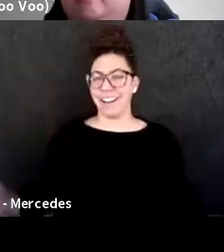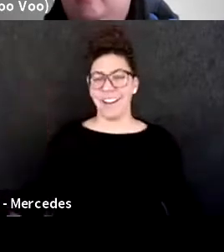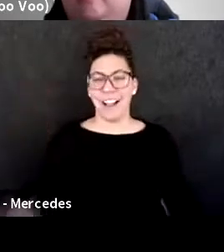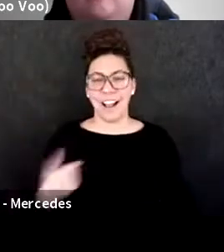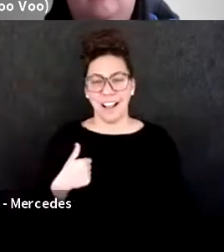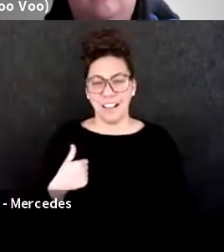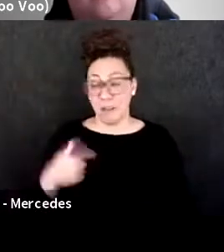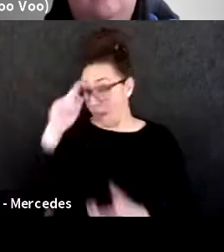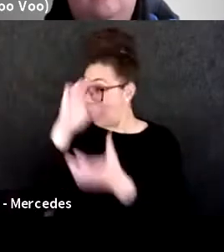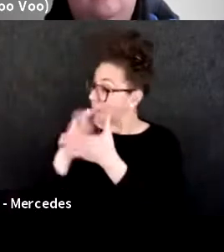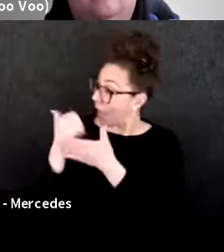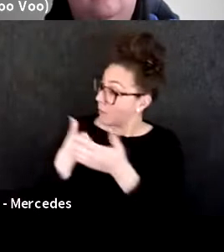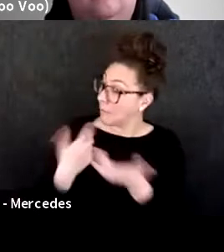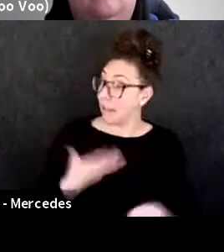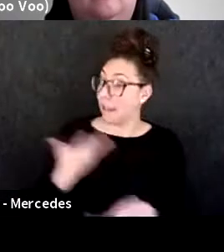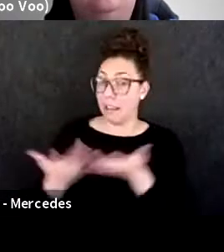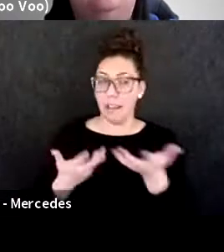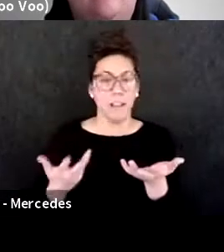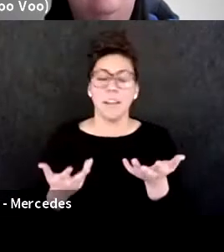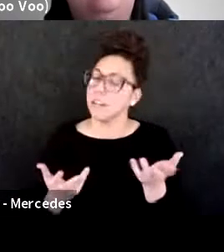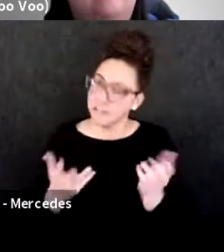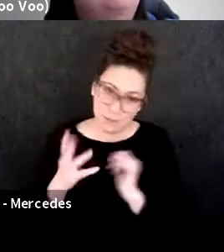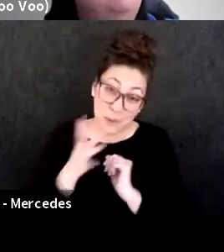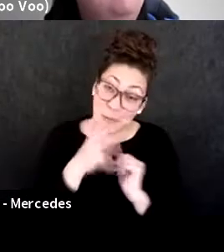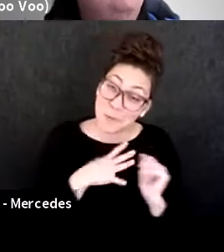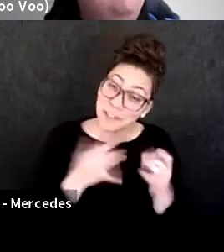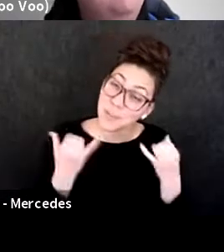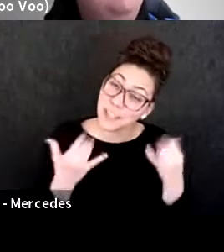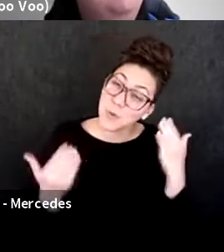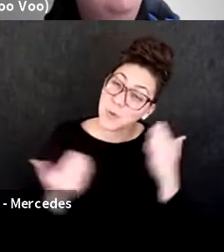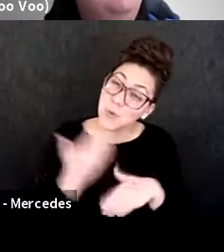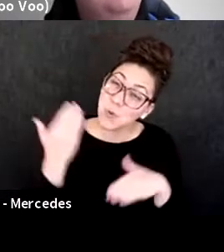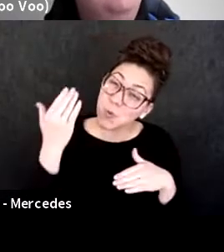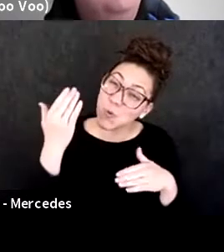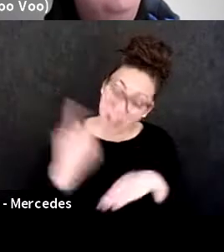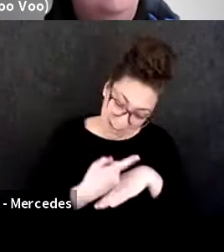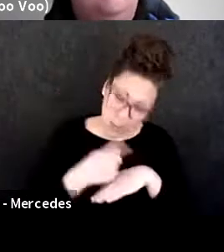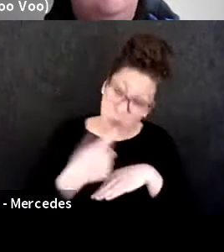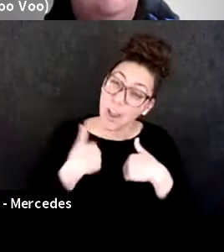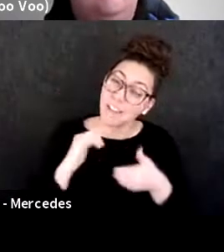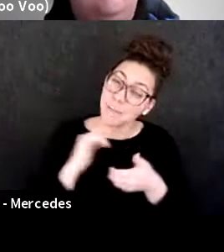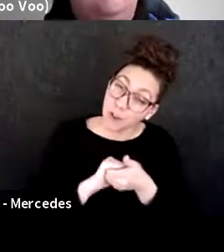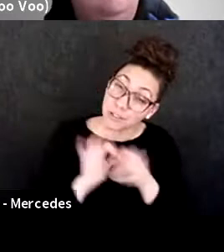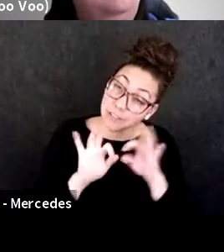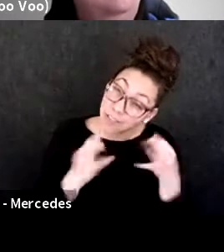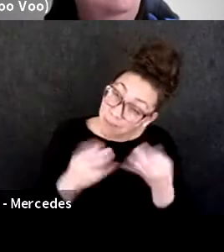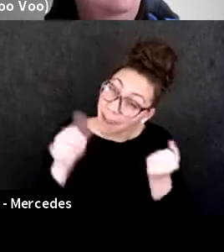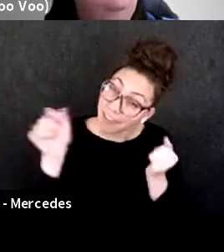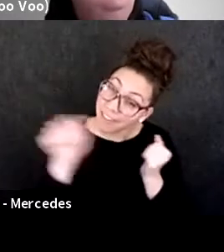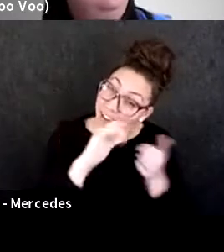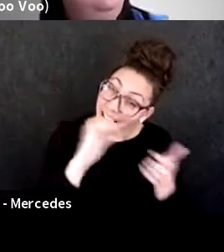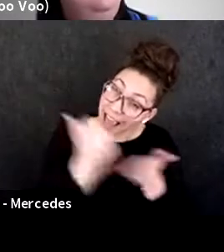him helping out. But ladies, this is a new day. You have partners, you have family, you have other people who can help. So